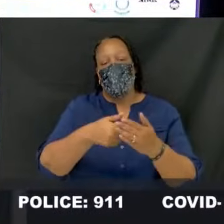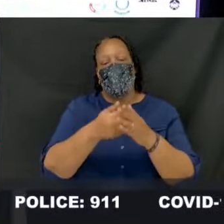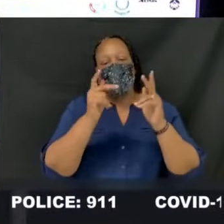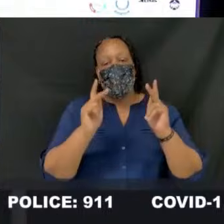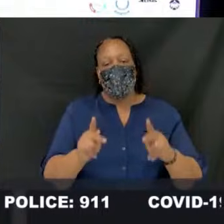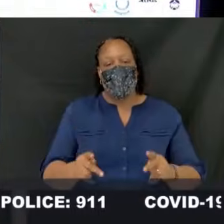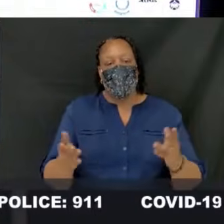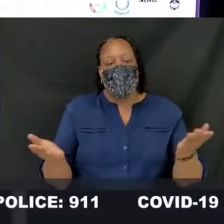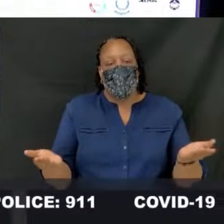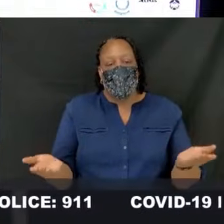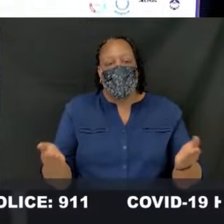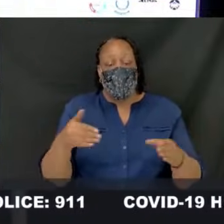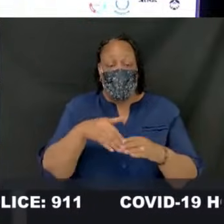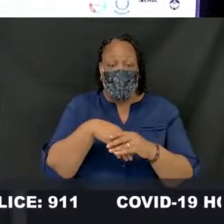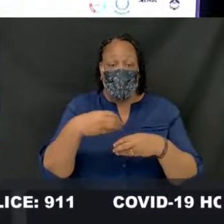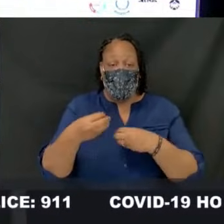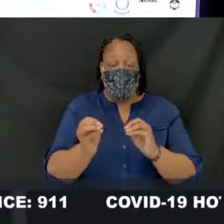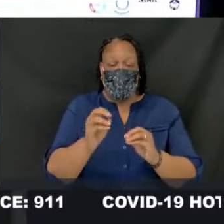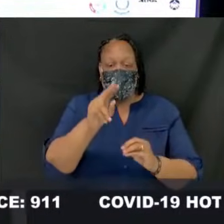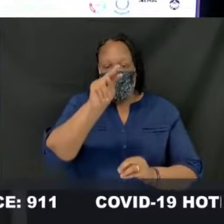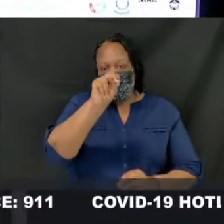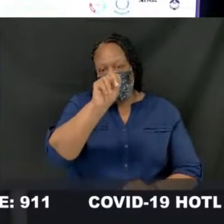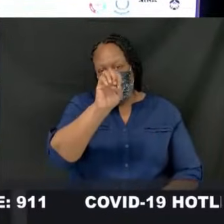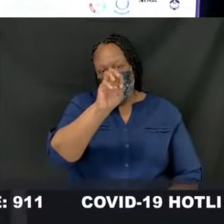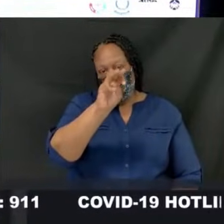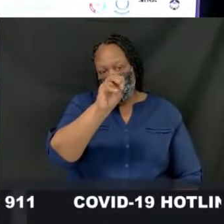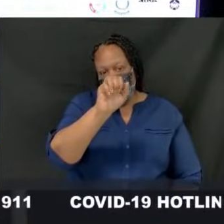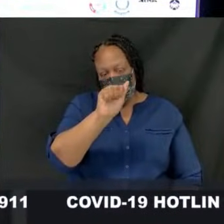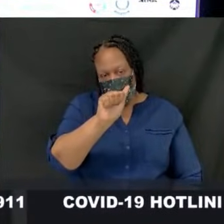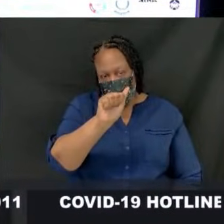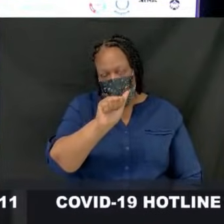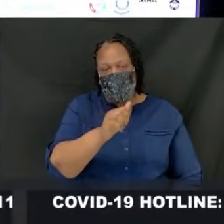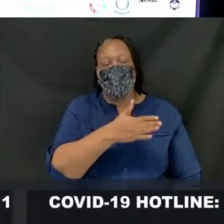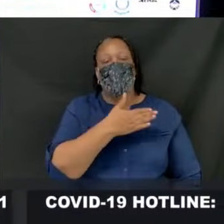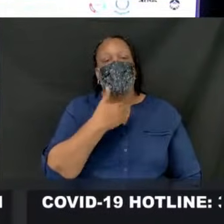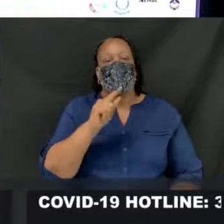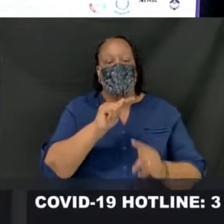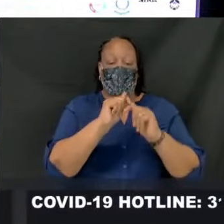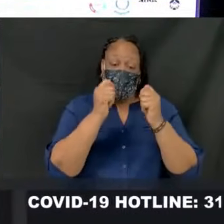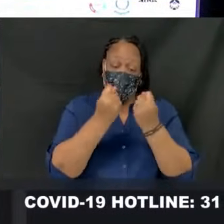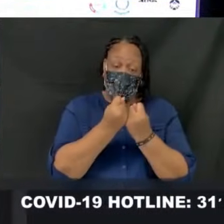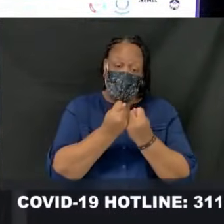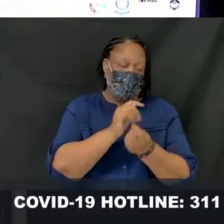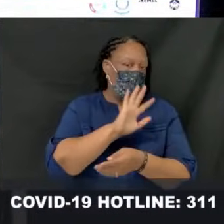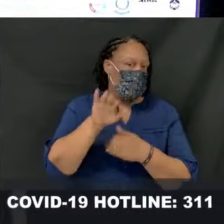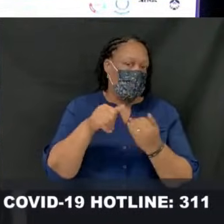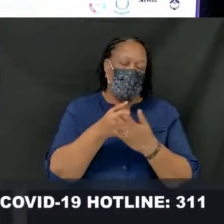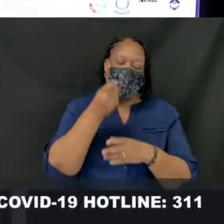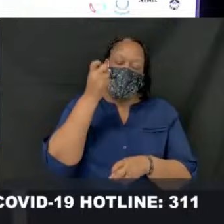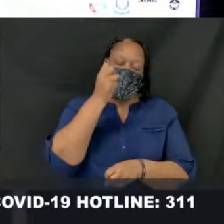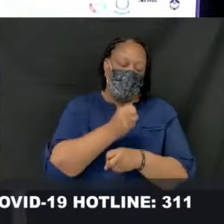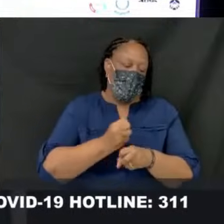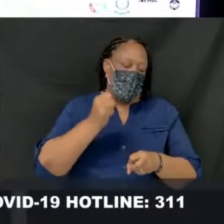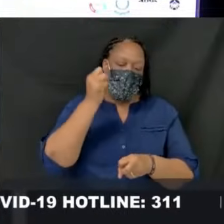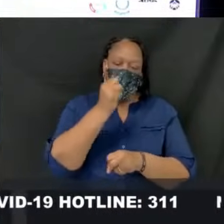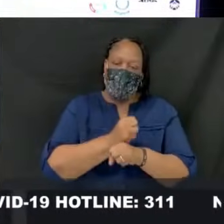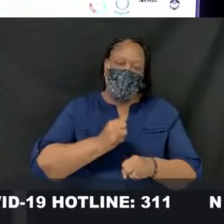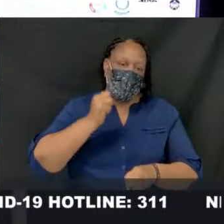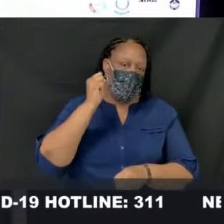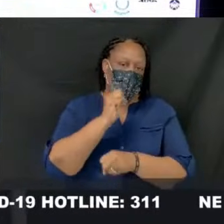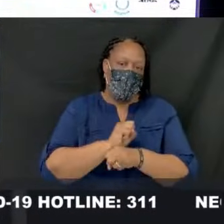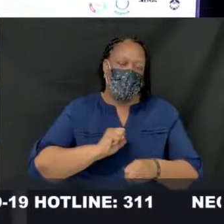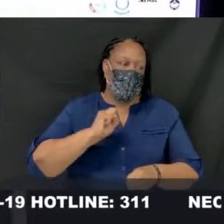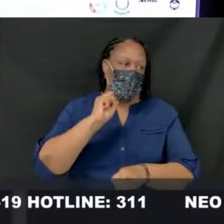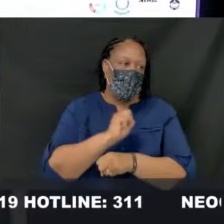who do work, the task force, and all who are working so hard to help us with the management of